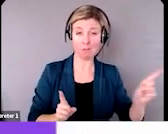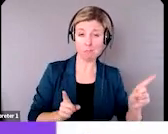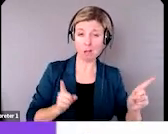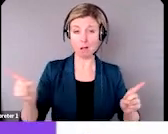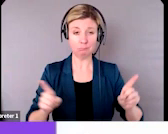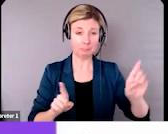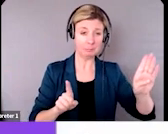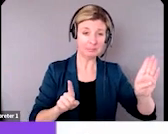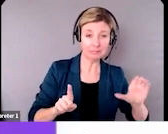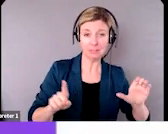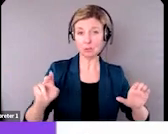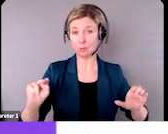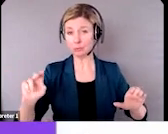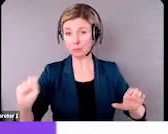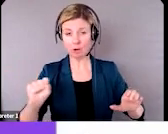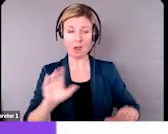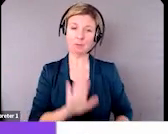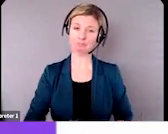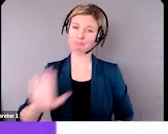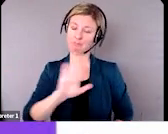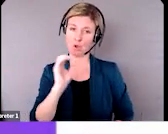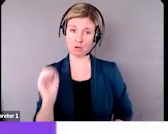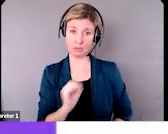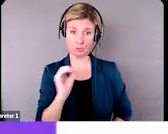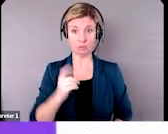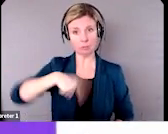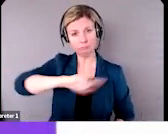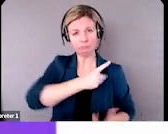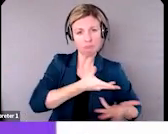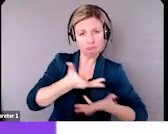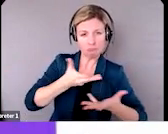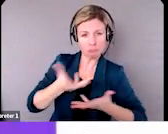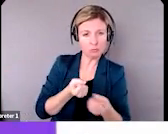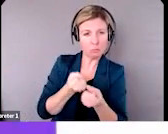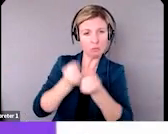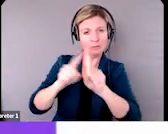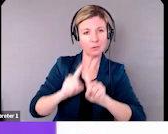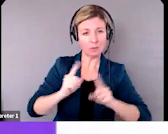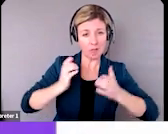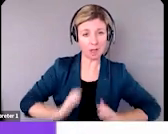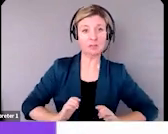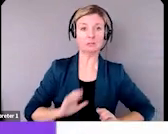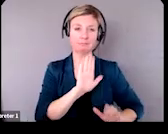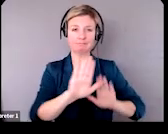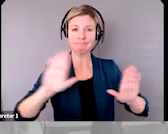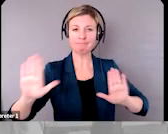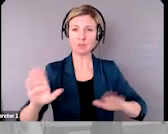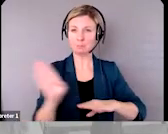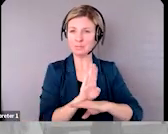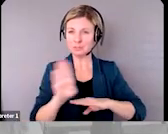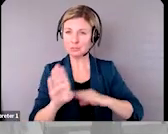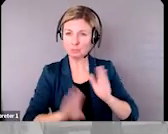Ontario. We work with our clients, supporting them throughout multiple stages of business